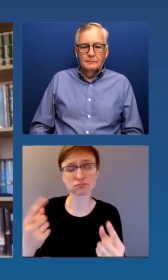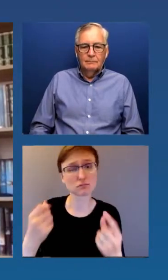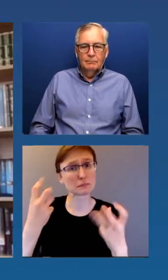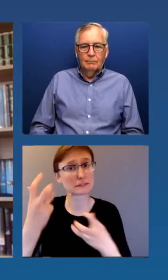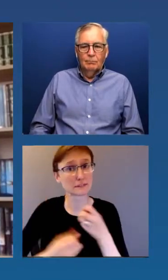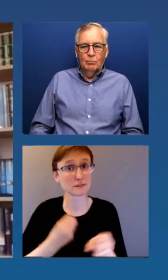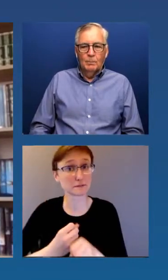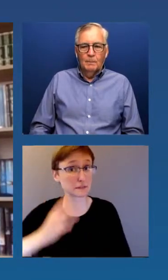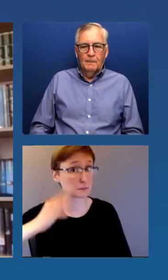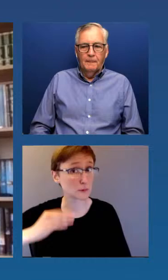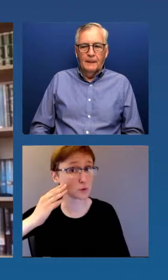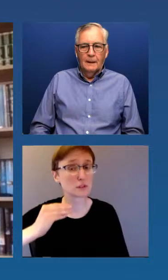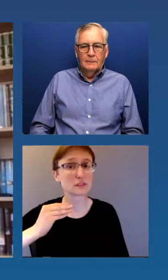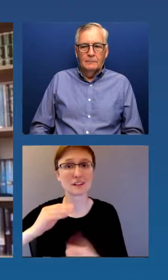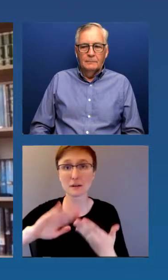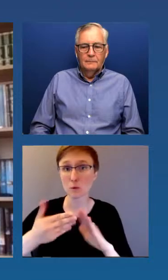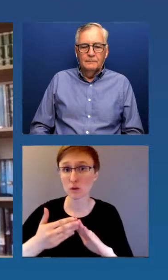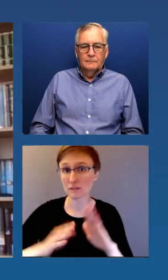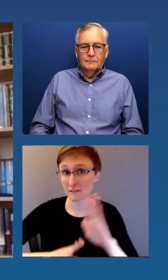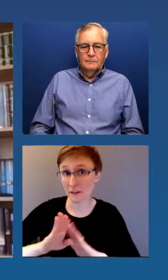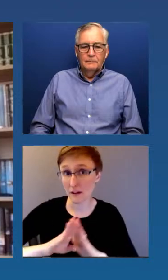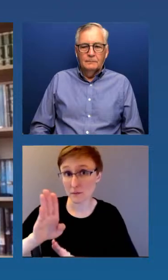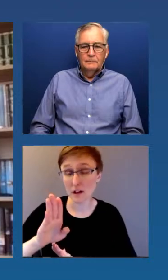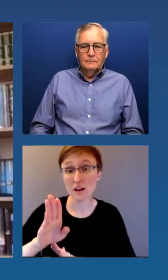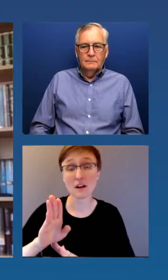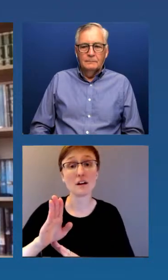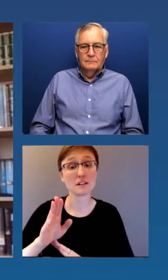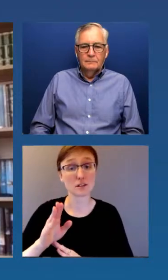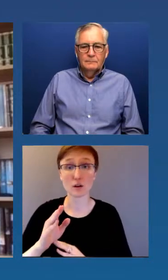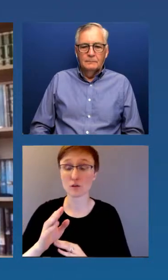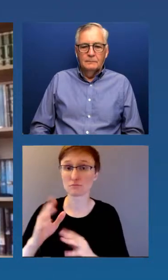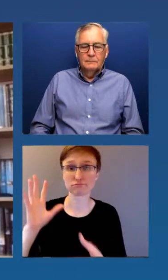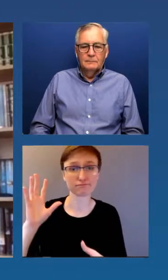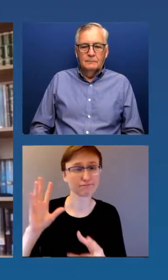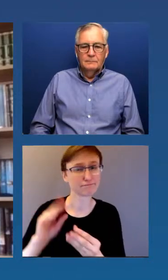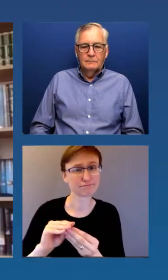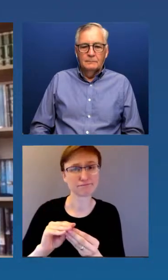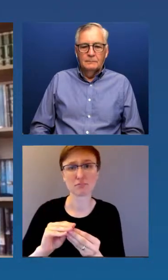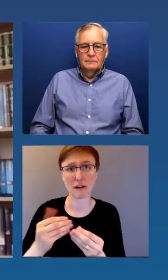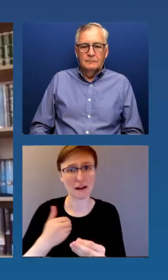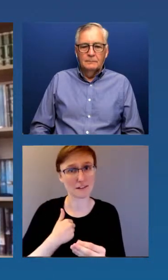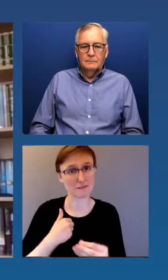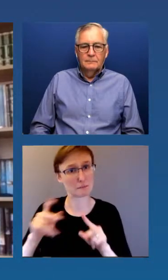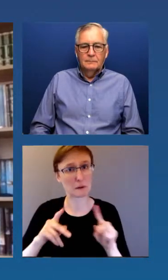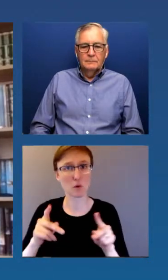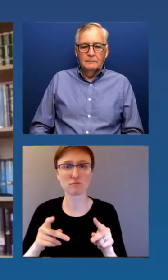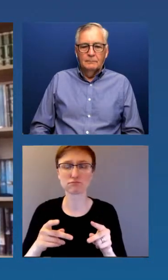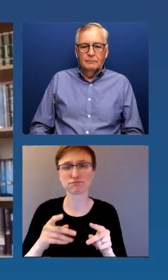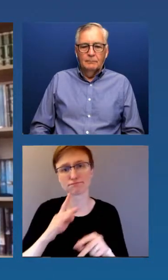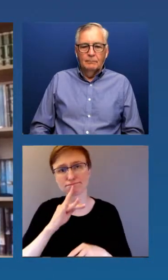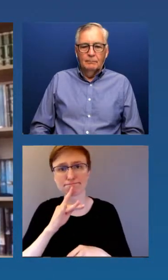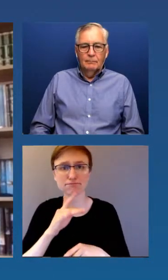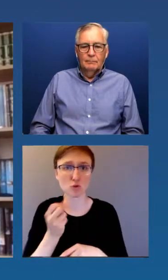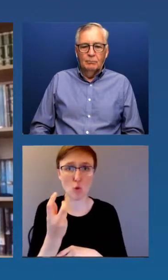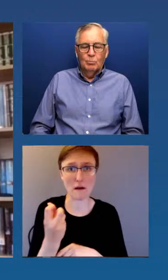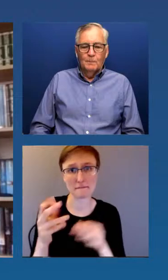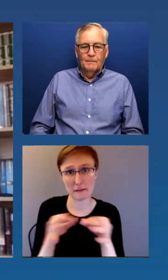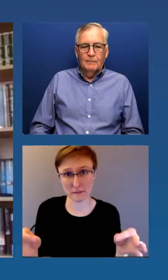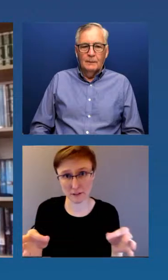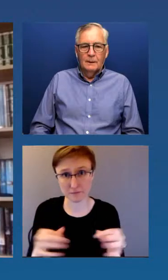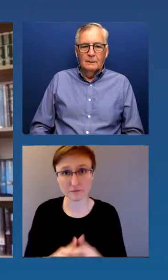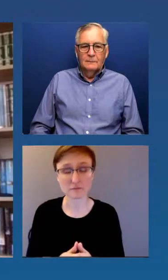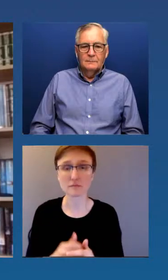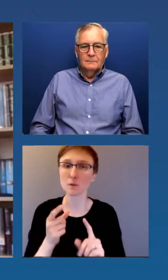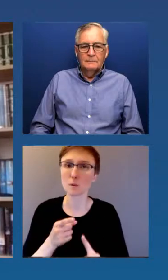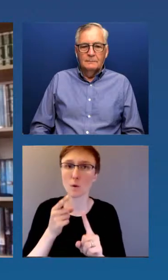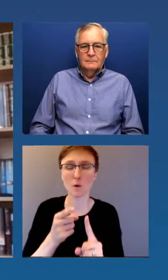diversity of our communities, and speak a combined 12 languages. The focus of our work is to engage and listen to the community, promote vaccine confidence and access, and